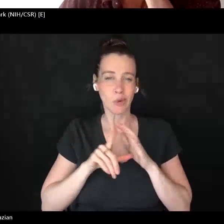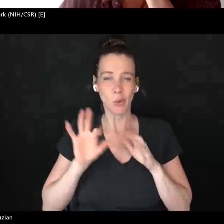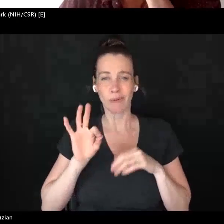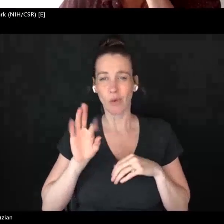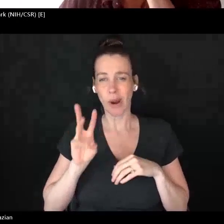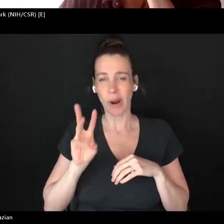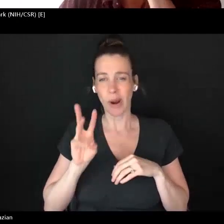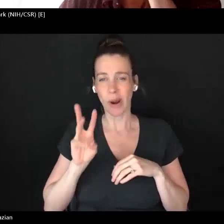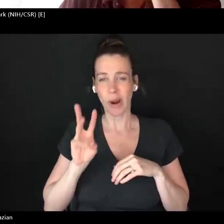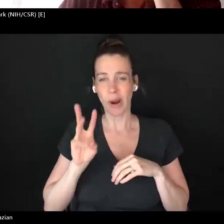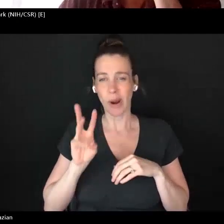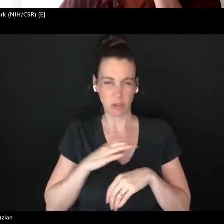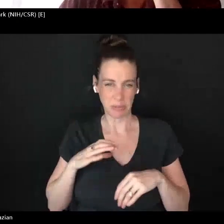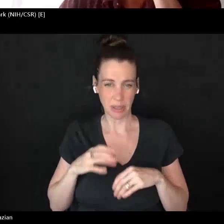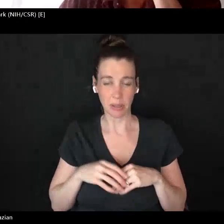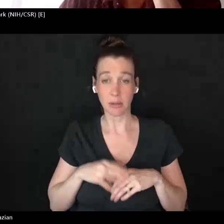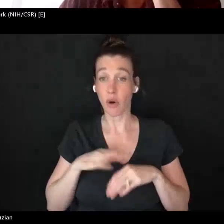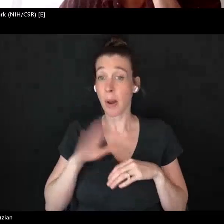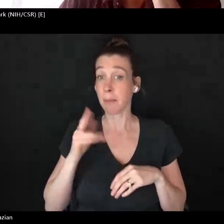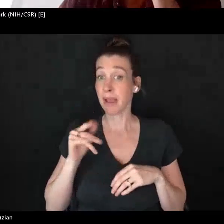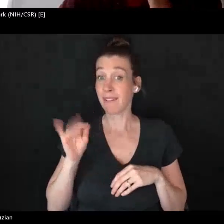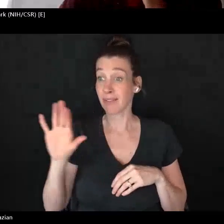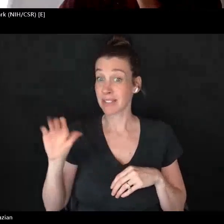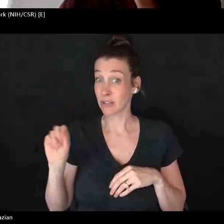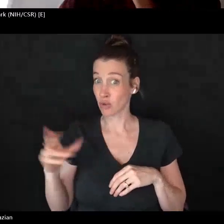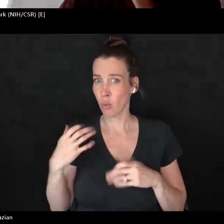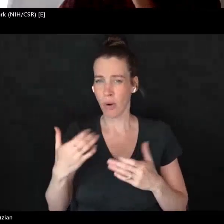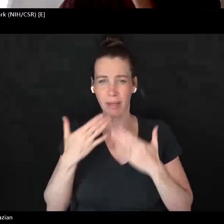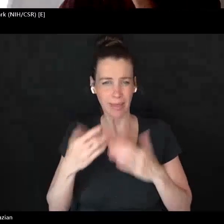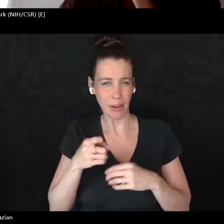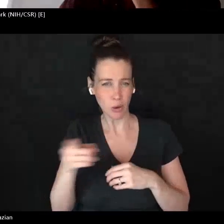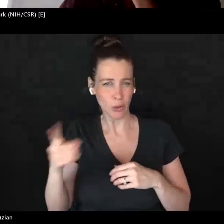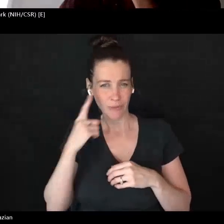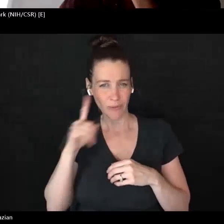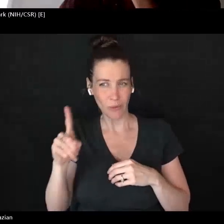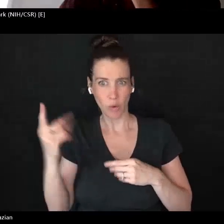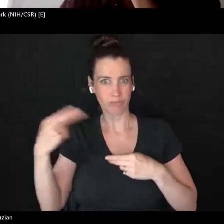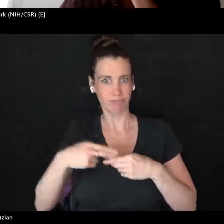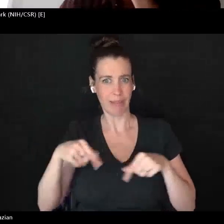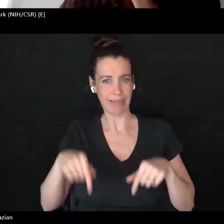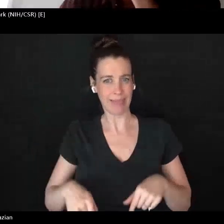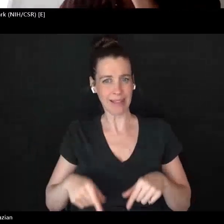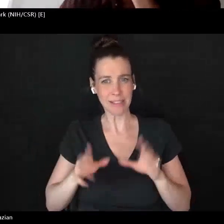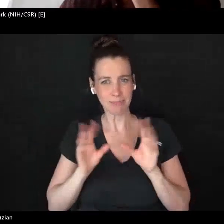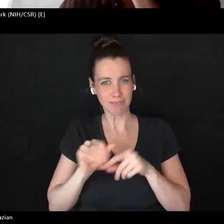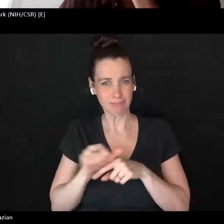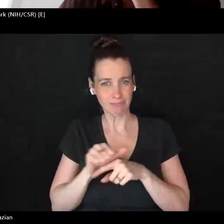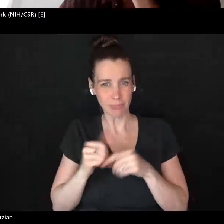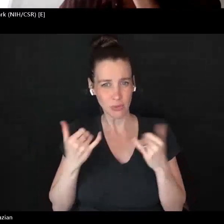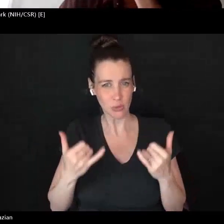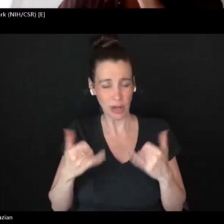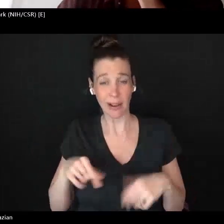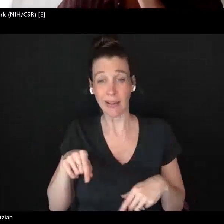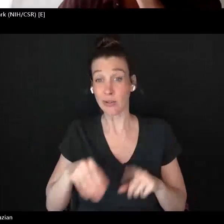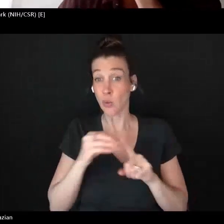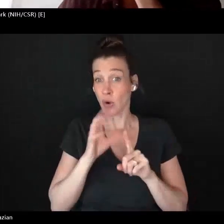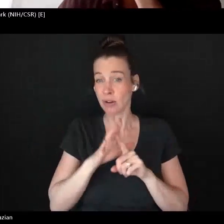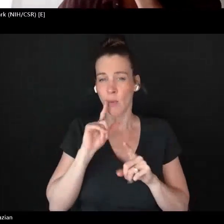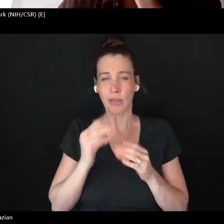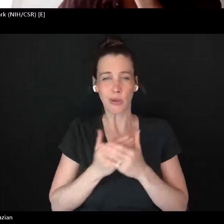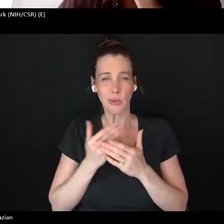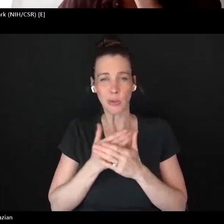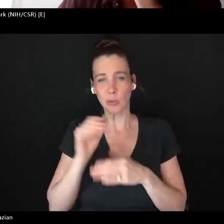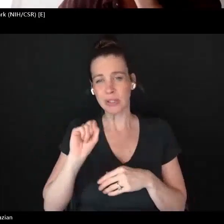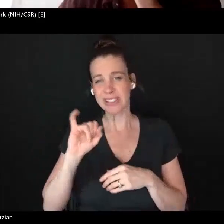Implementation Committee. On behalf of CSR, I want to thank you for participating in this webinar today, the orientation to the new Simplified